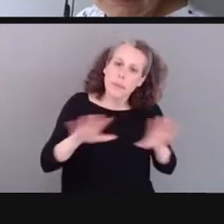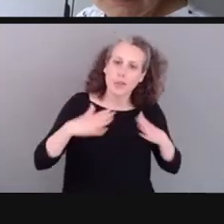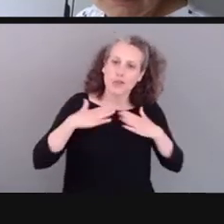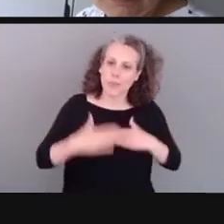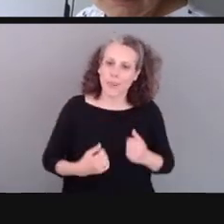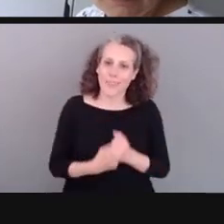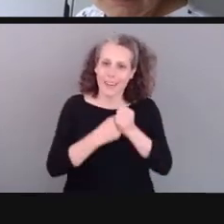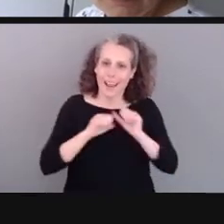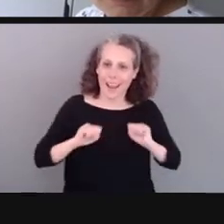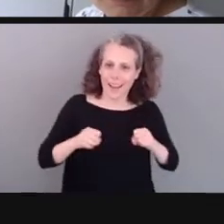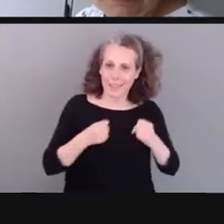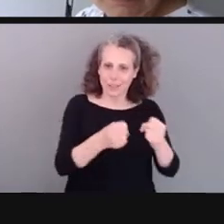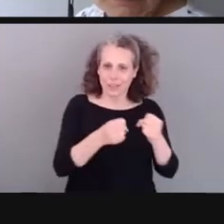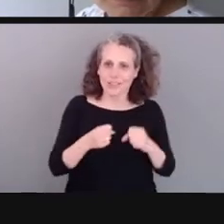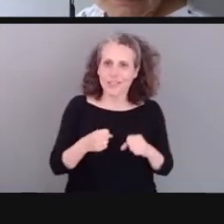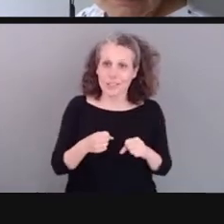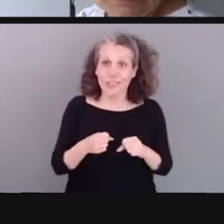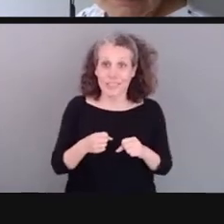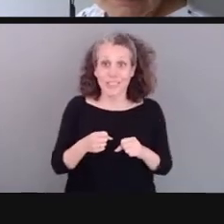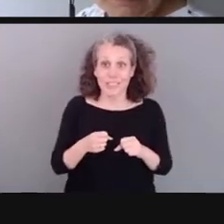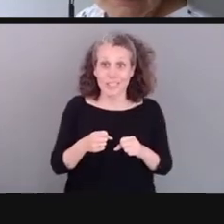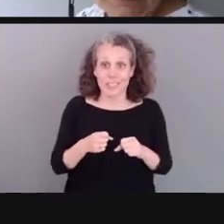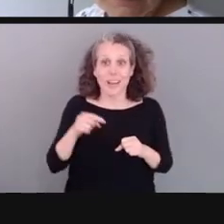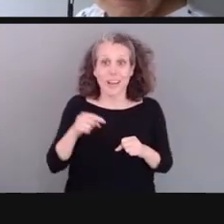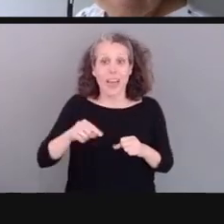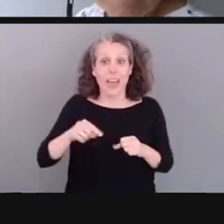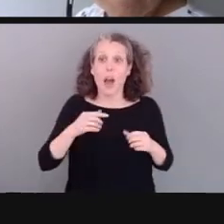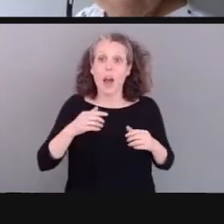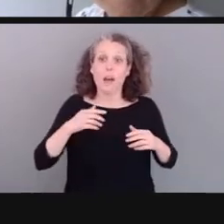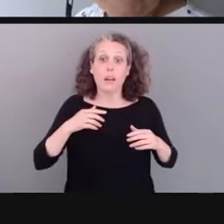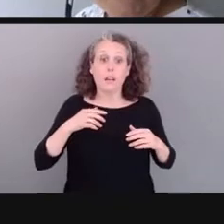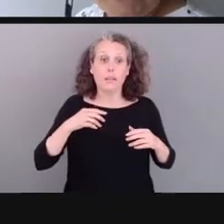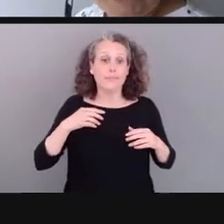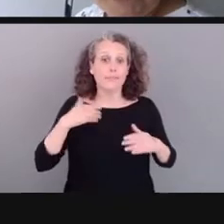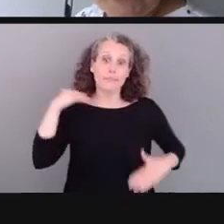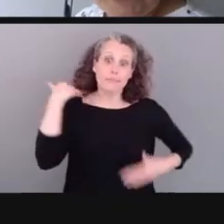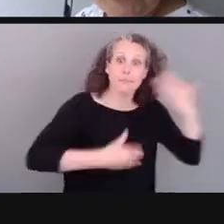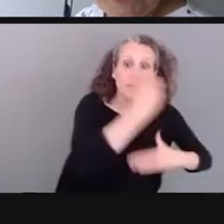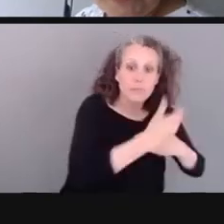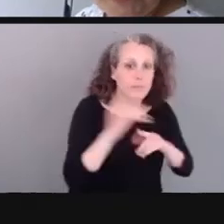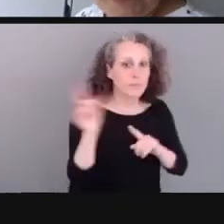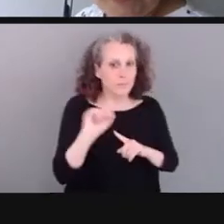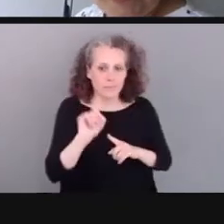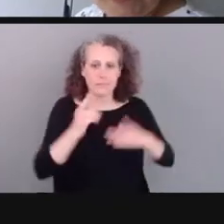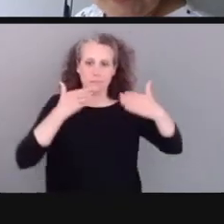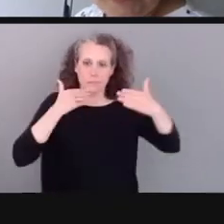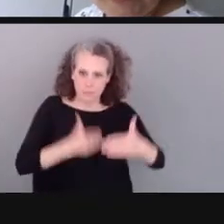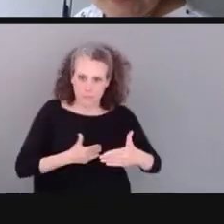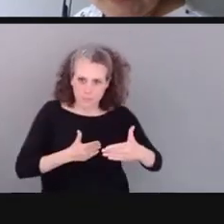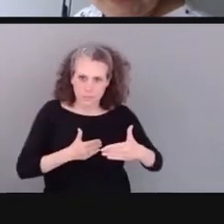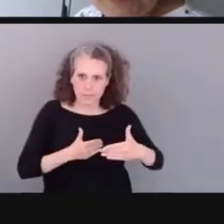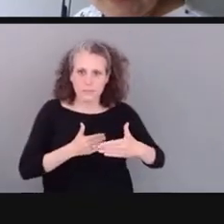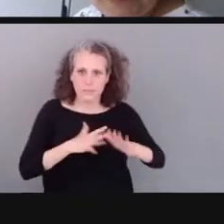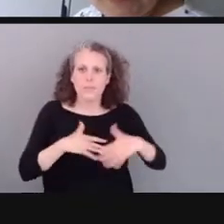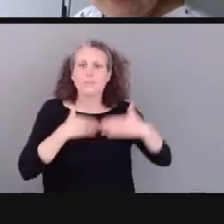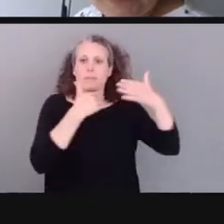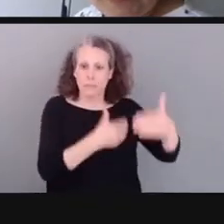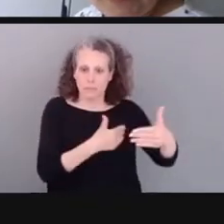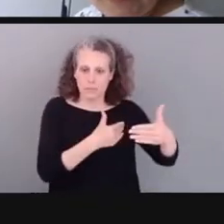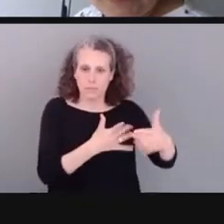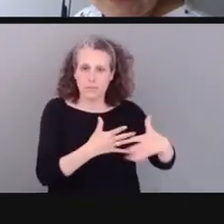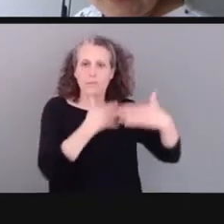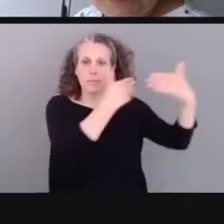actions. And this is a phased approach, so we can't just impose new ways